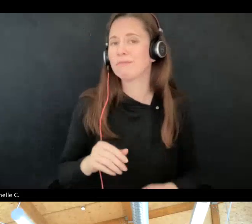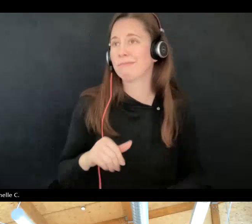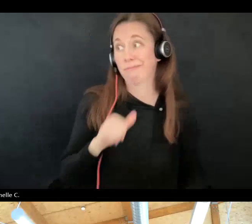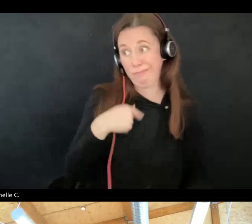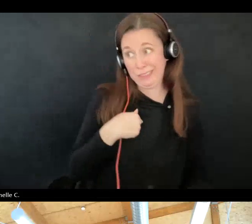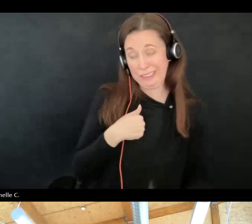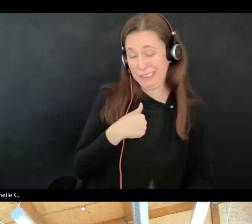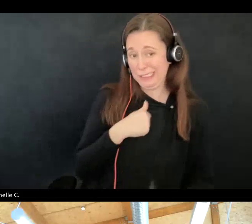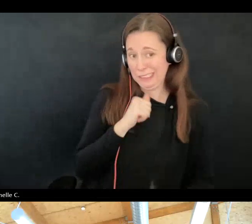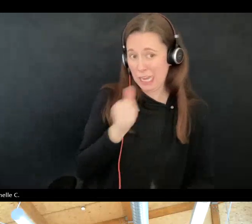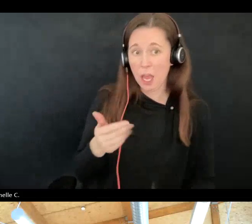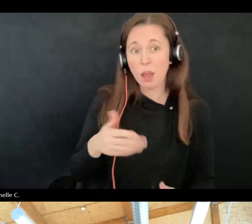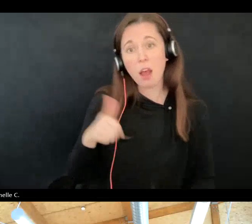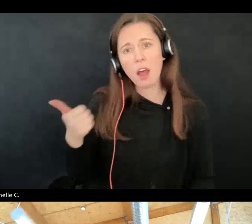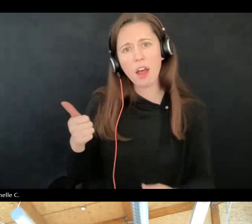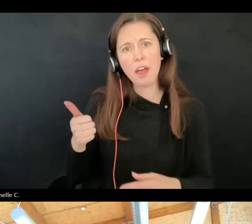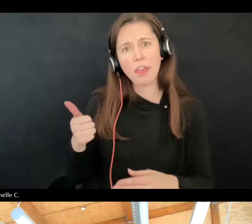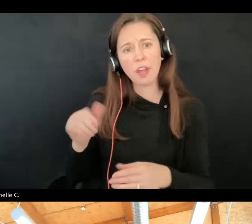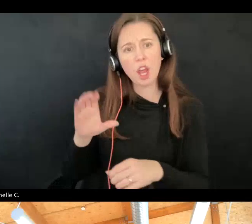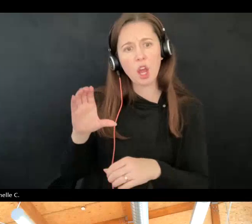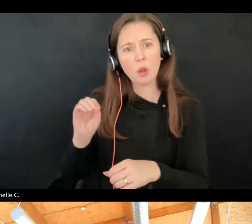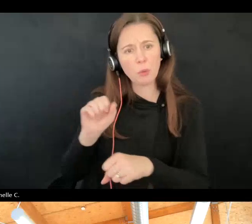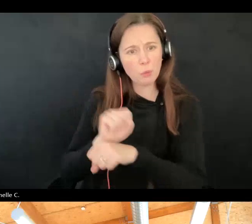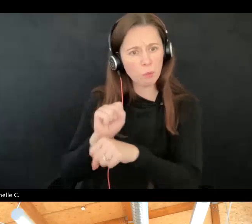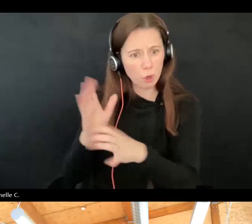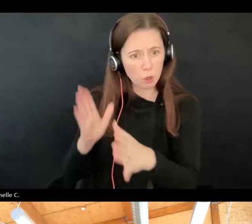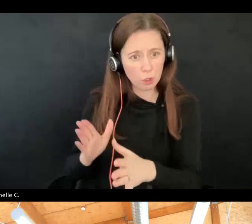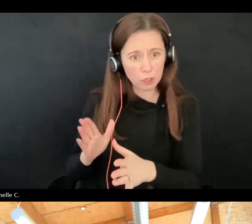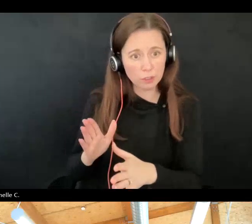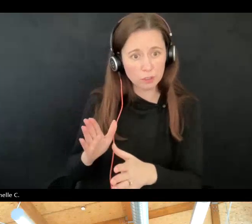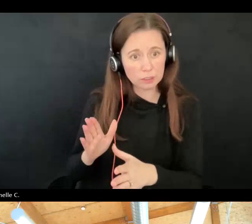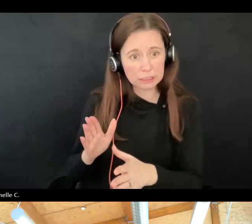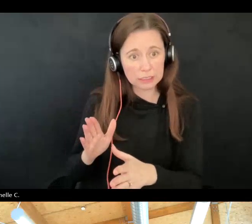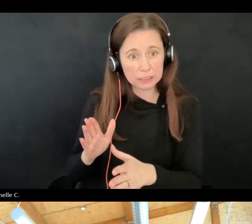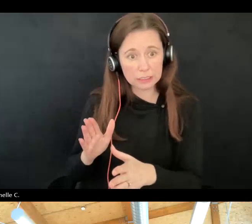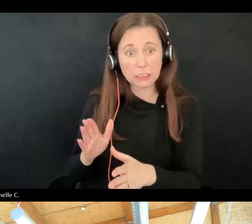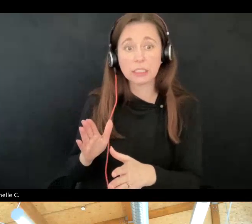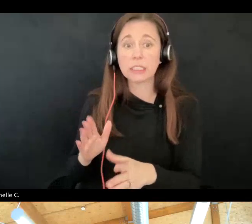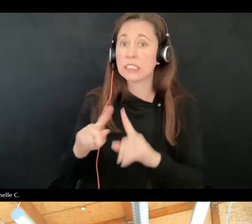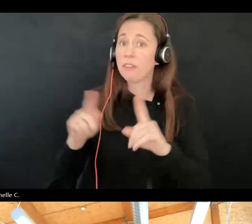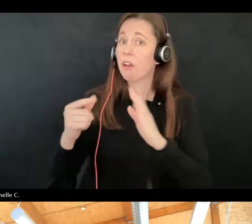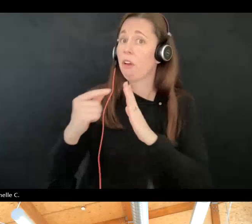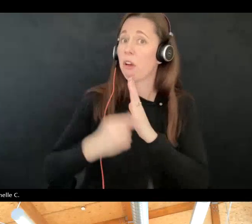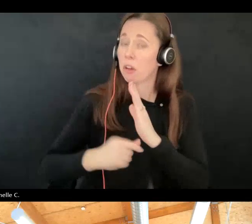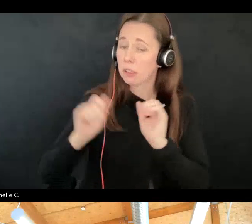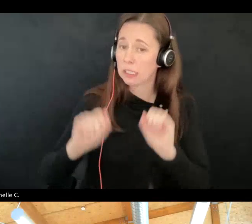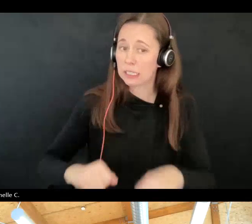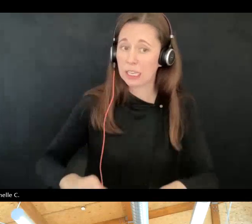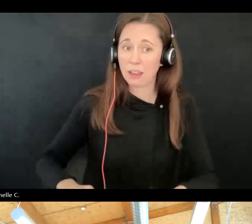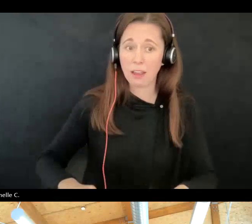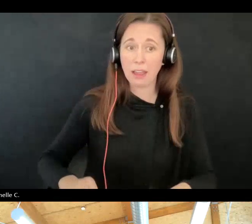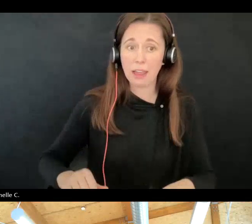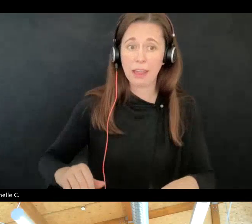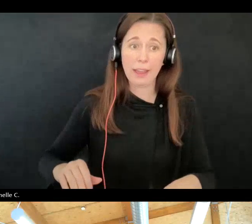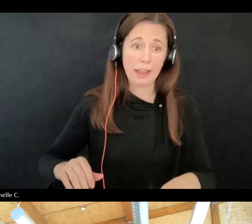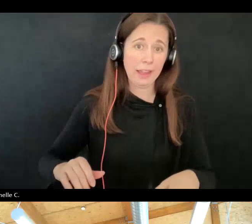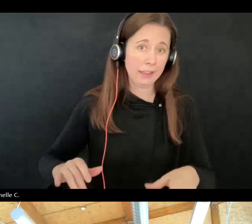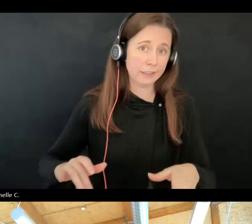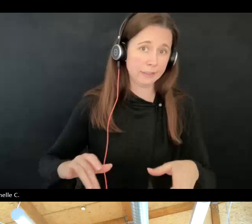featured Brownsville Preserve. He referenced my article, so I do have an article that is linked in the slides that I will